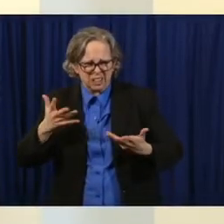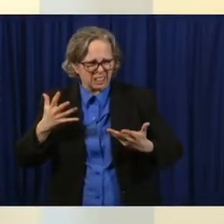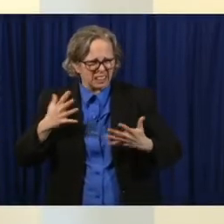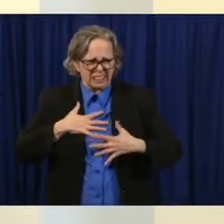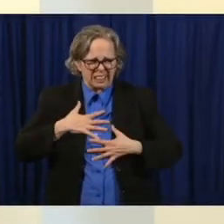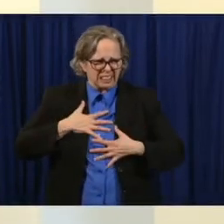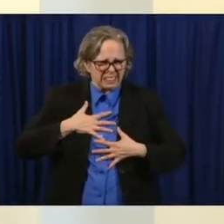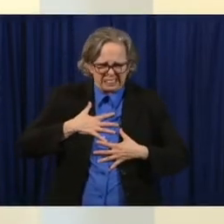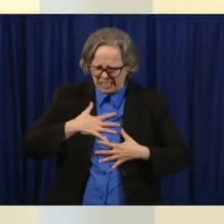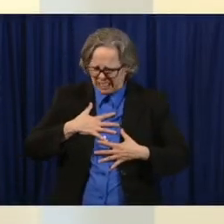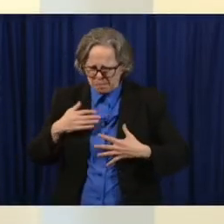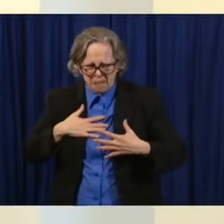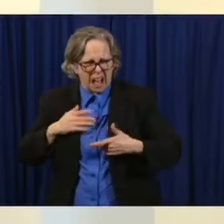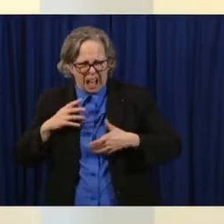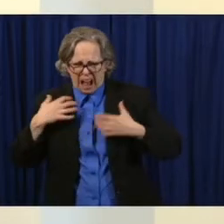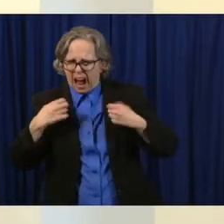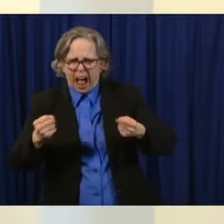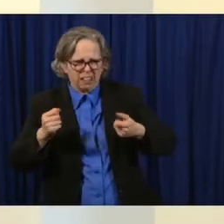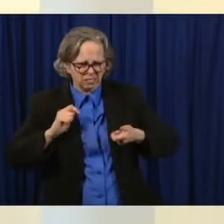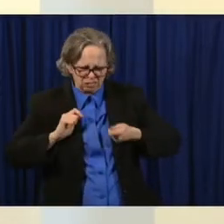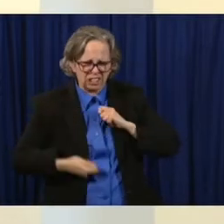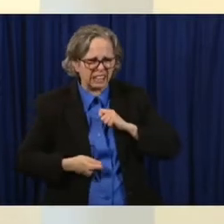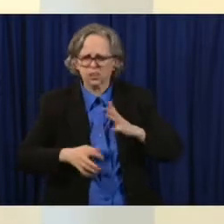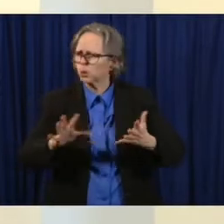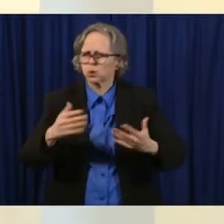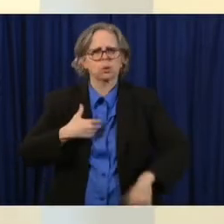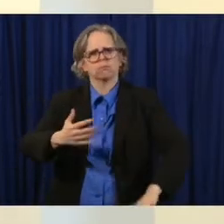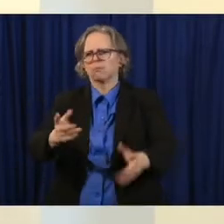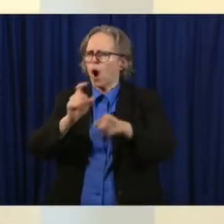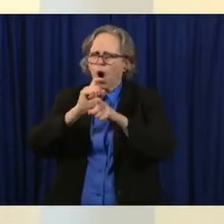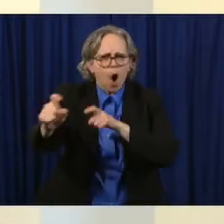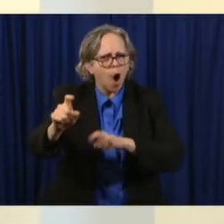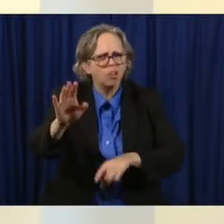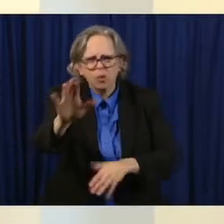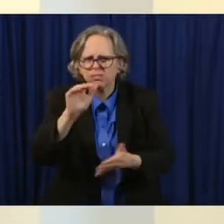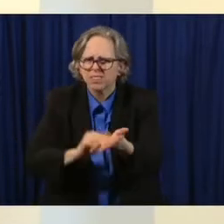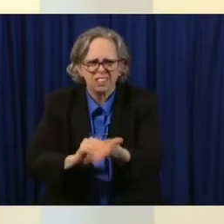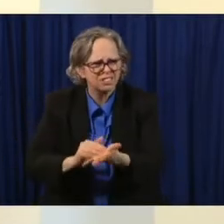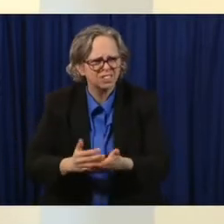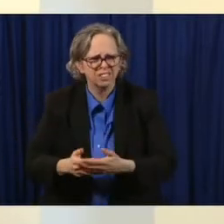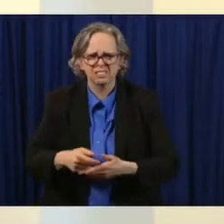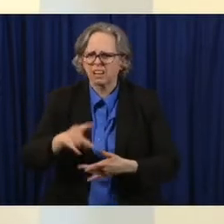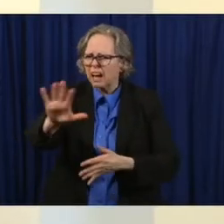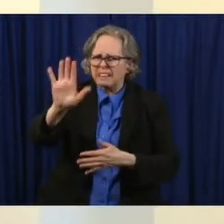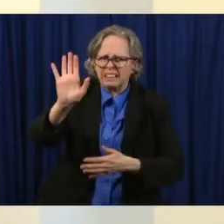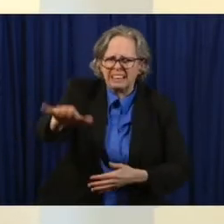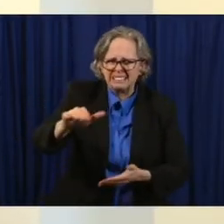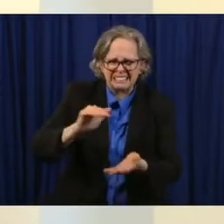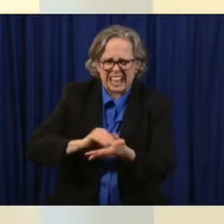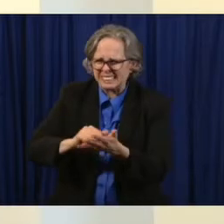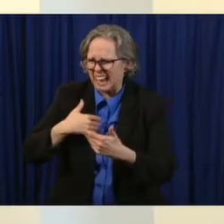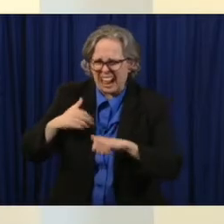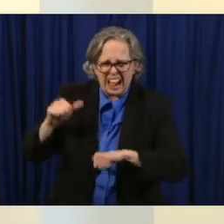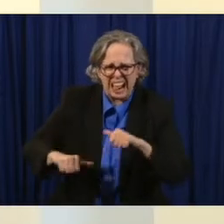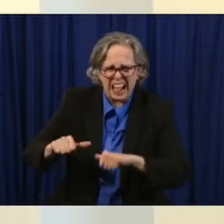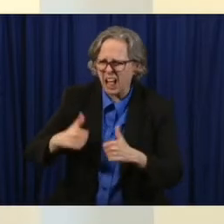doctor. And doctors, if you have questions about that guidance, please do reach out.